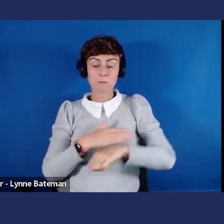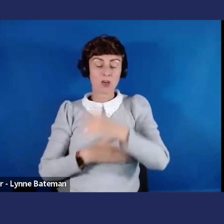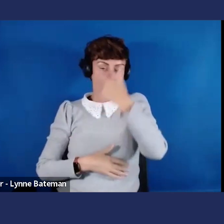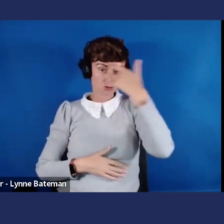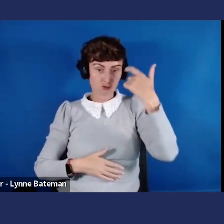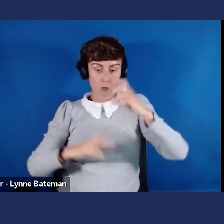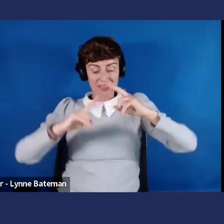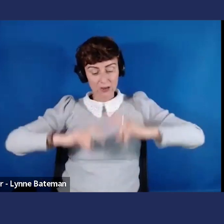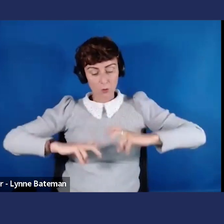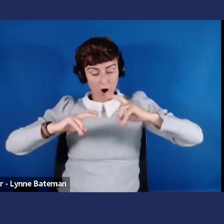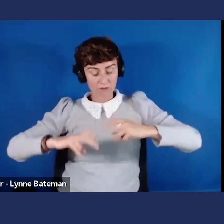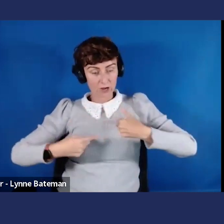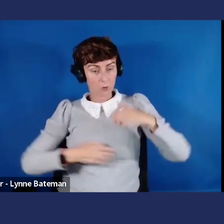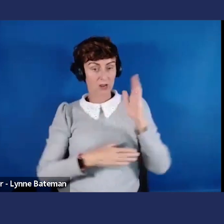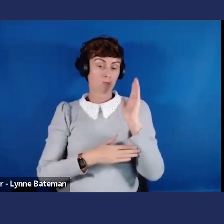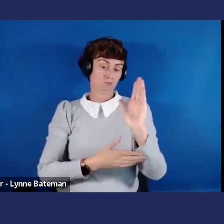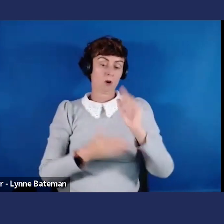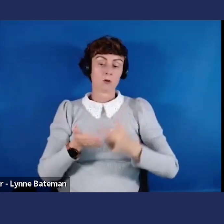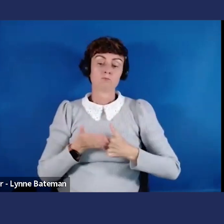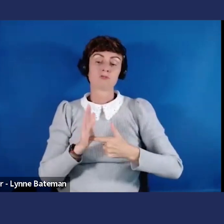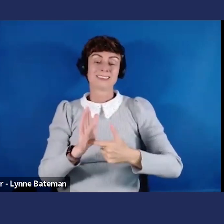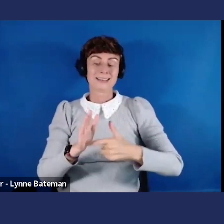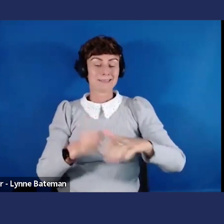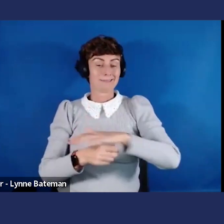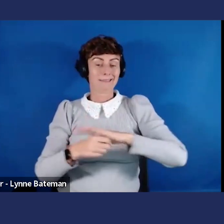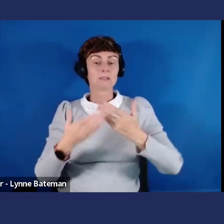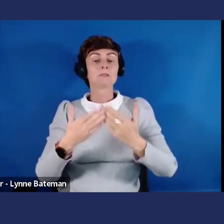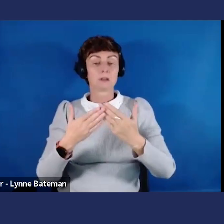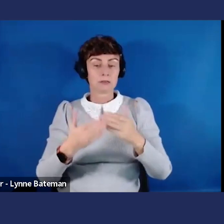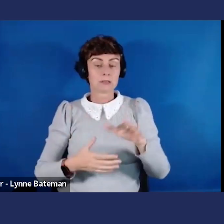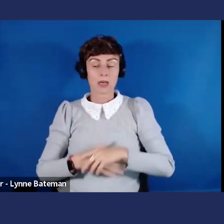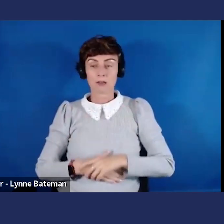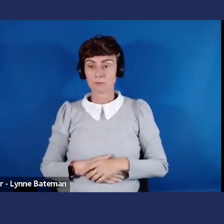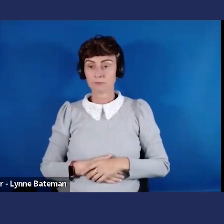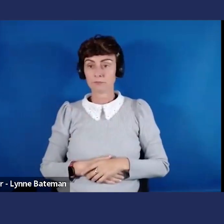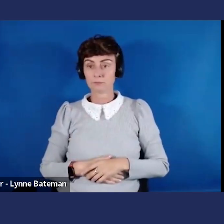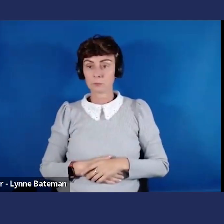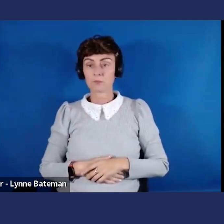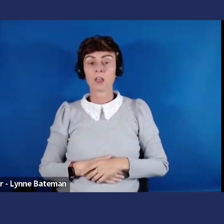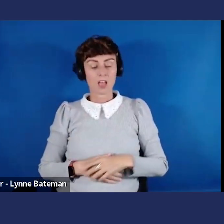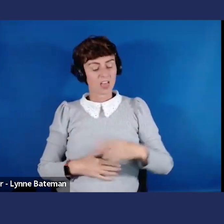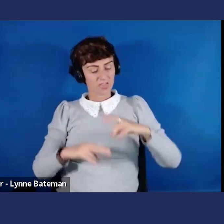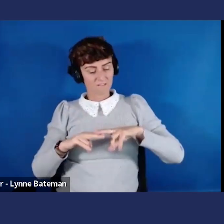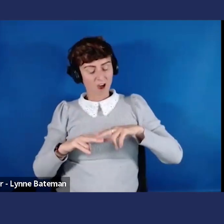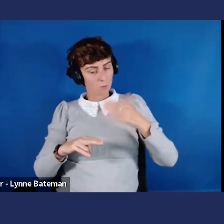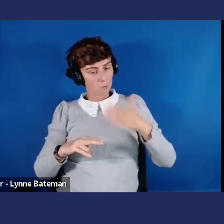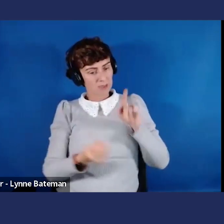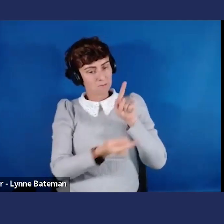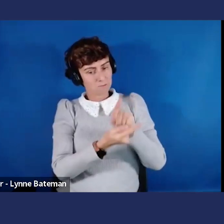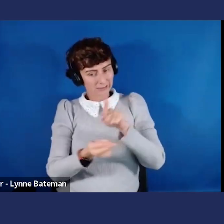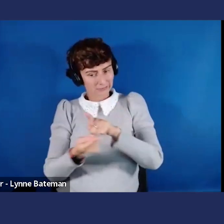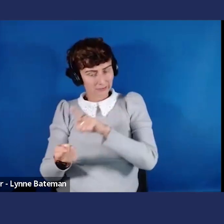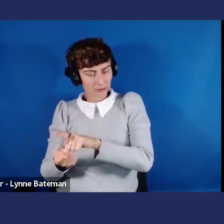some case studies there. One of the things that we really delved into a little bit with the dads we were working with was